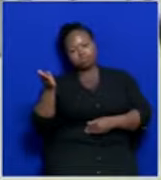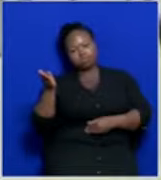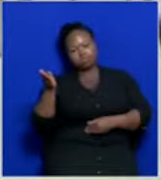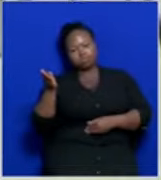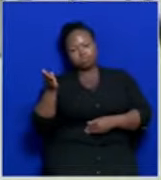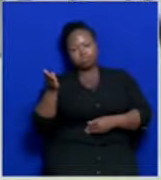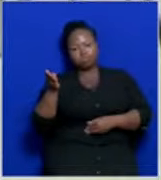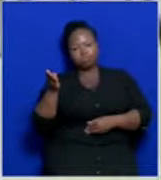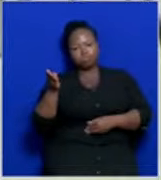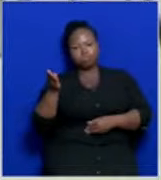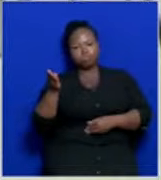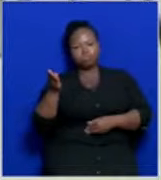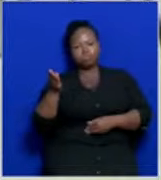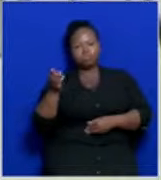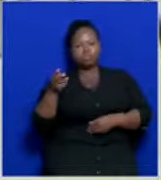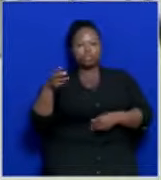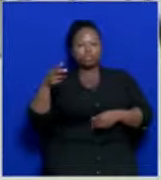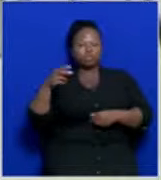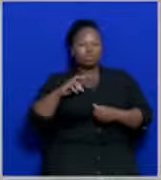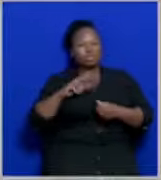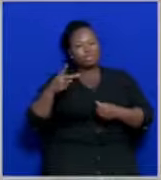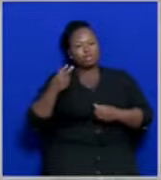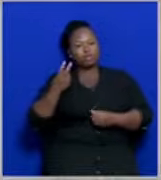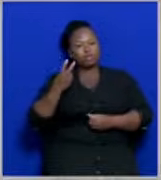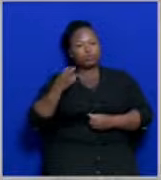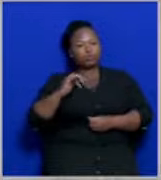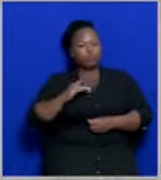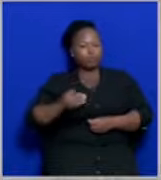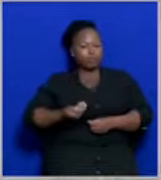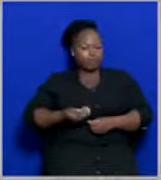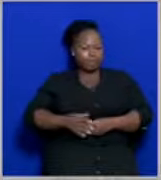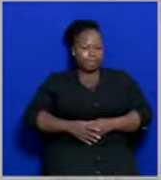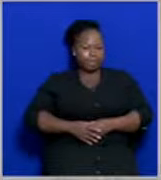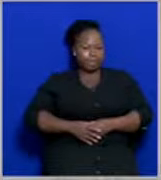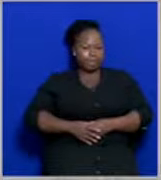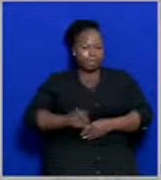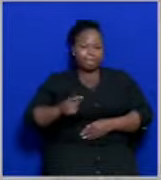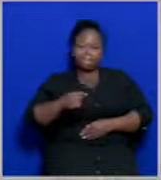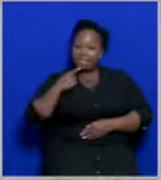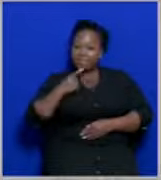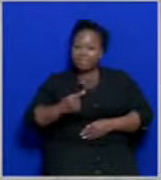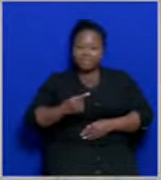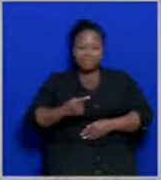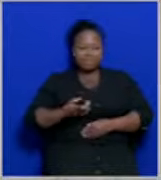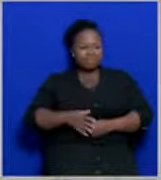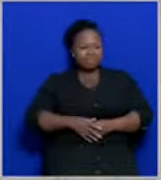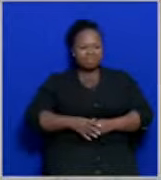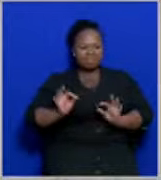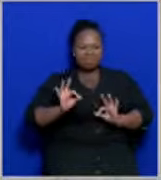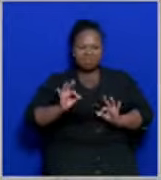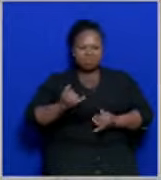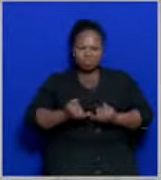2 female. And you maintain there was nothing untoward about that meeting? Yes, I maintain it